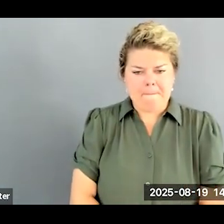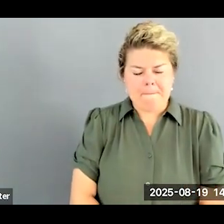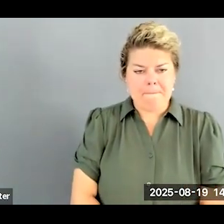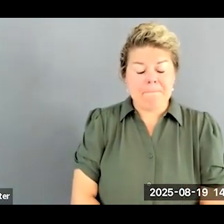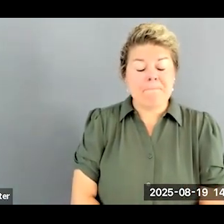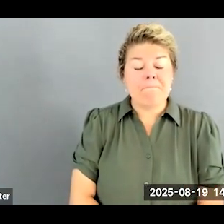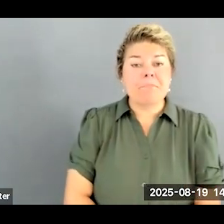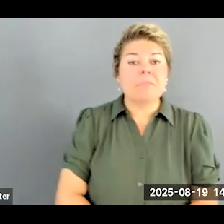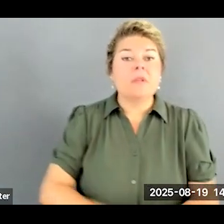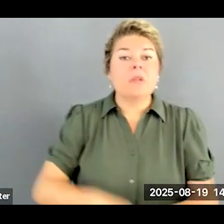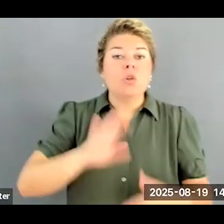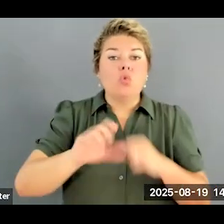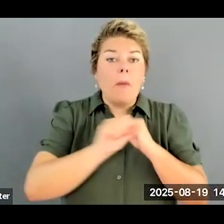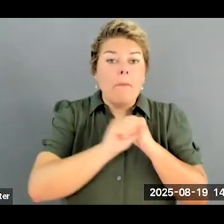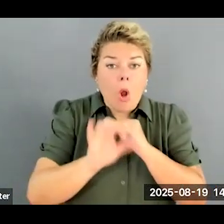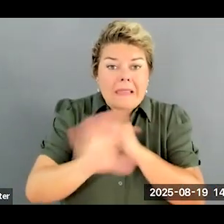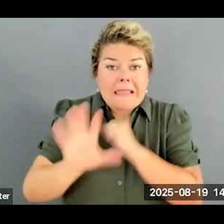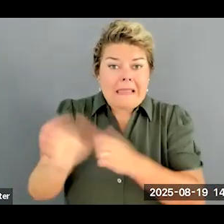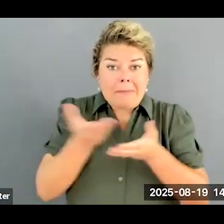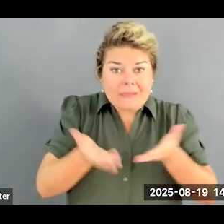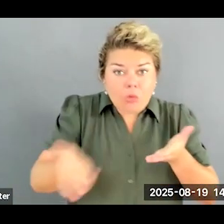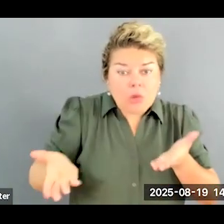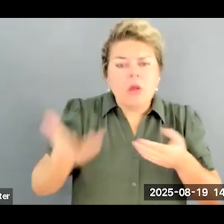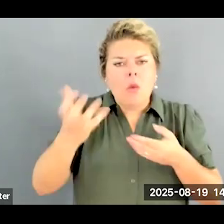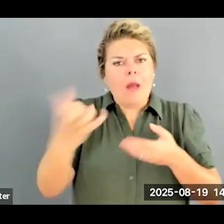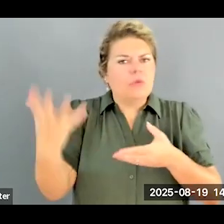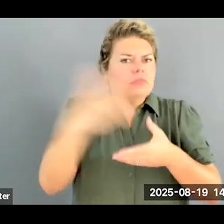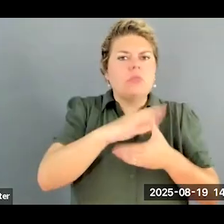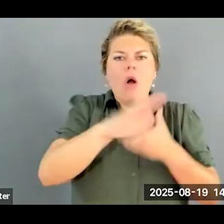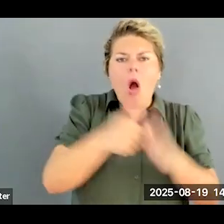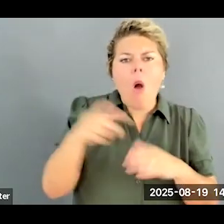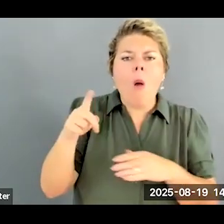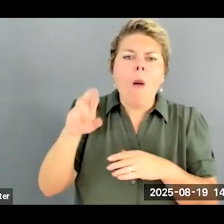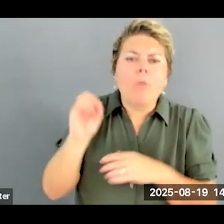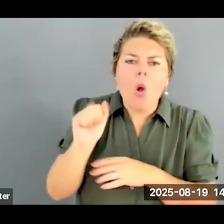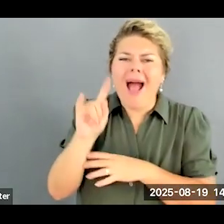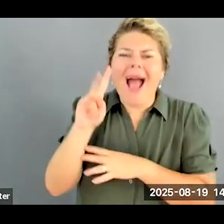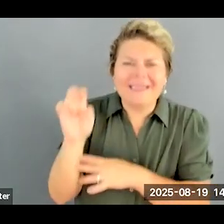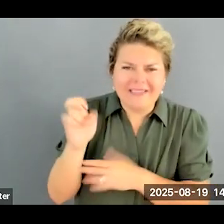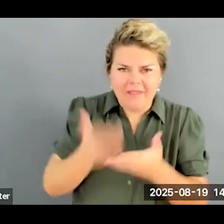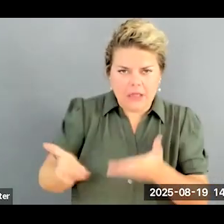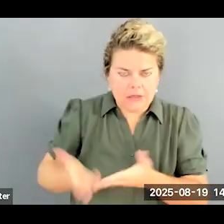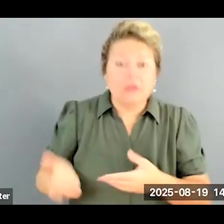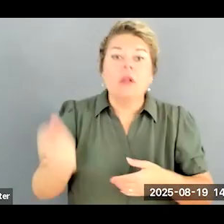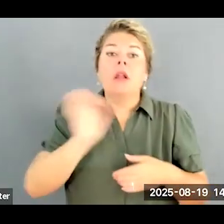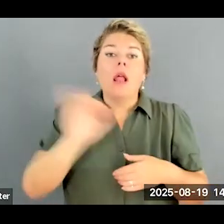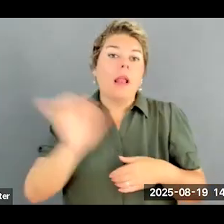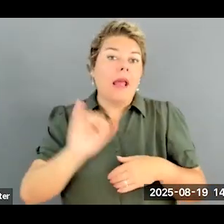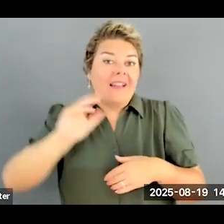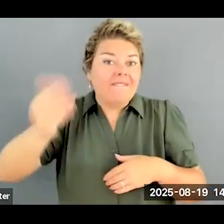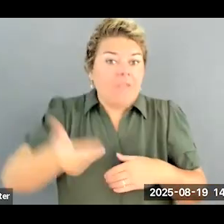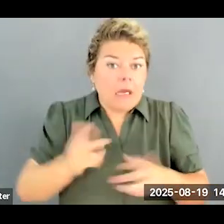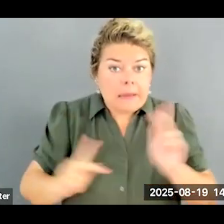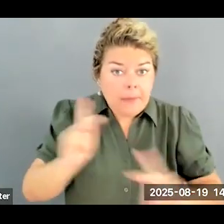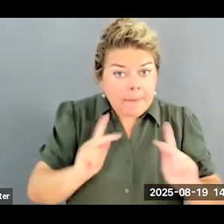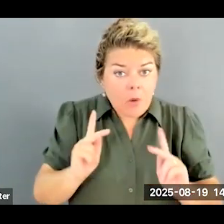In your marketing materials, you also want to include information about all proactive measures. So these are things like inviting